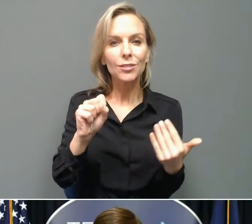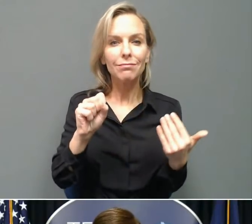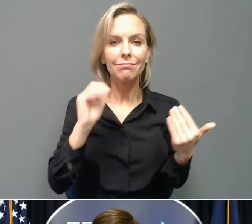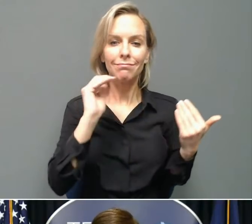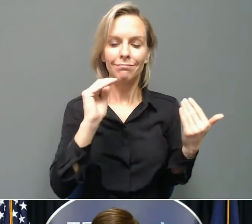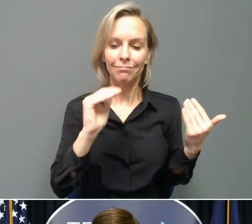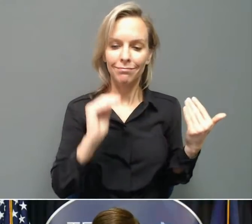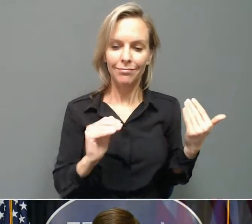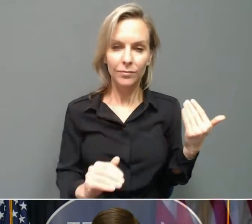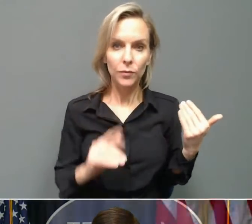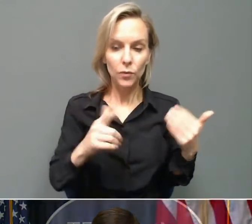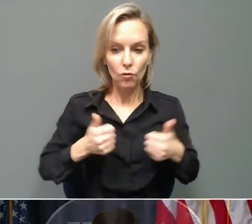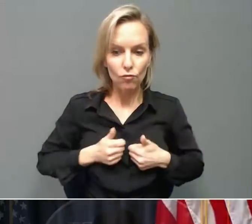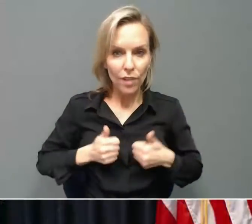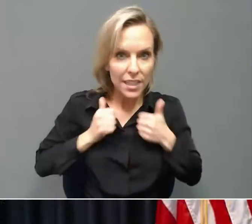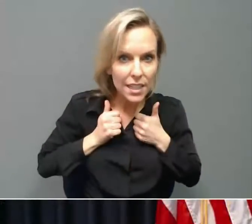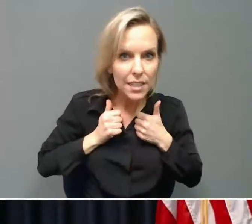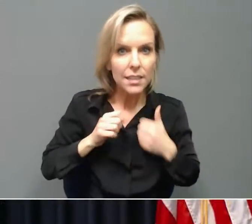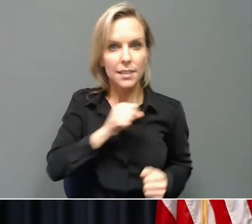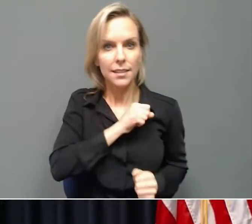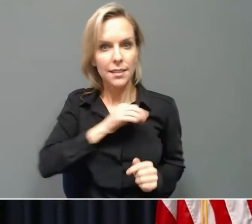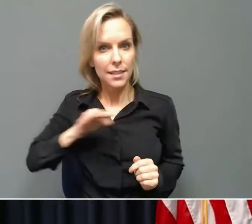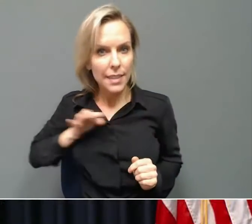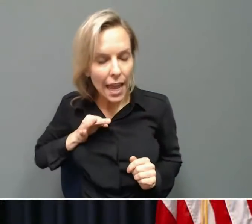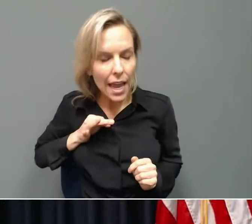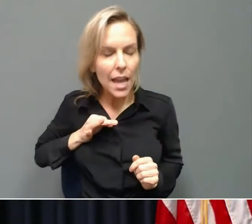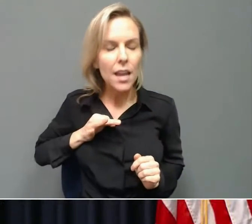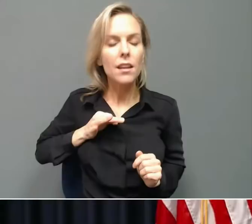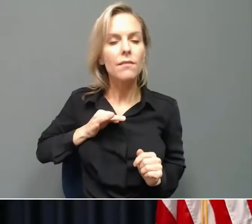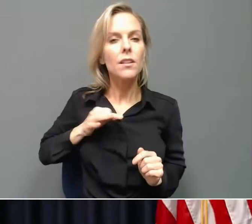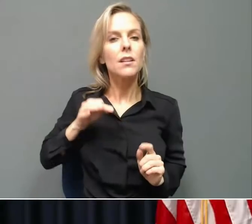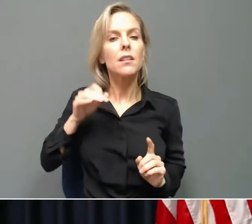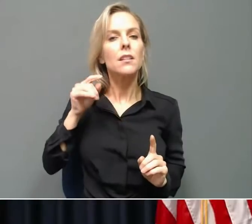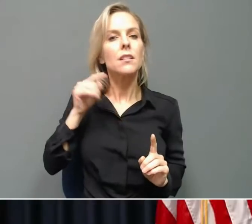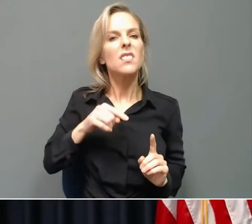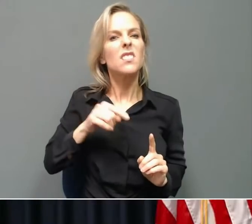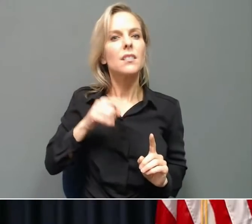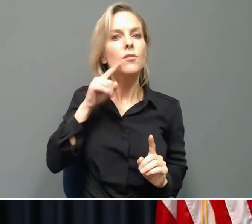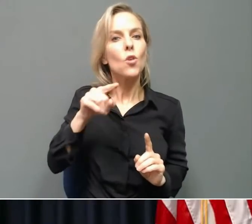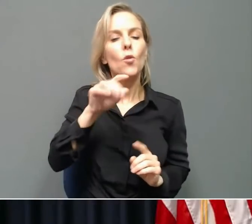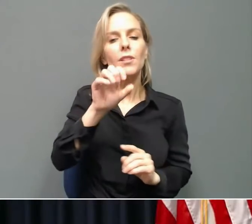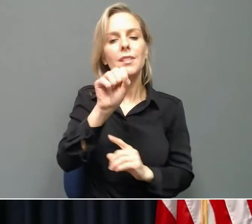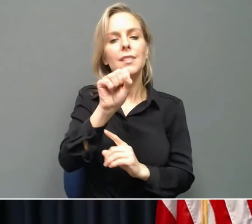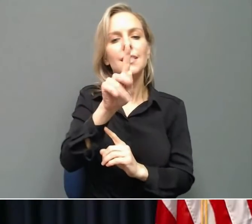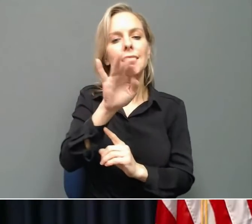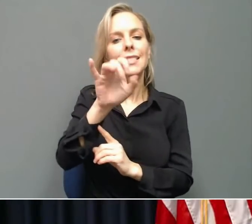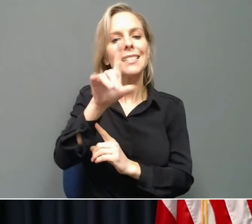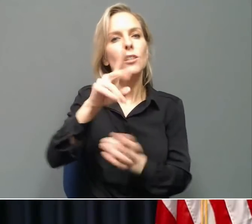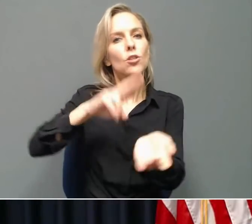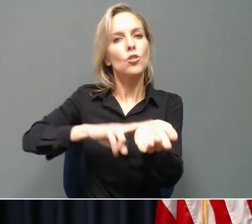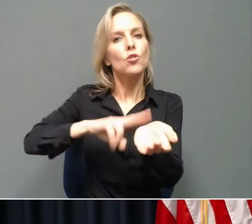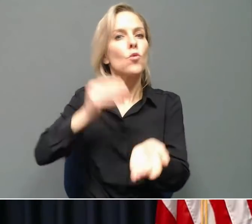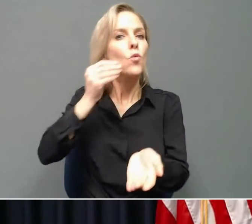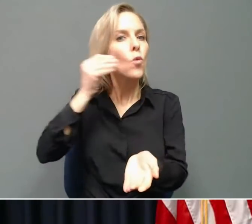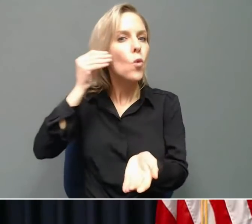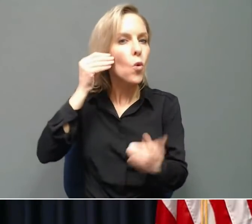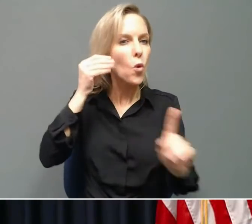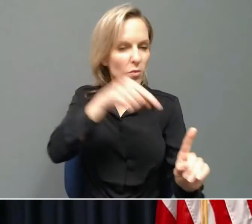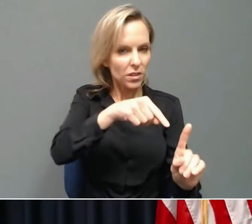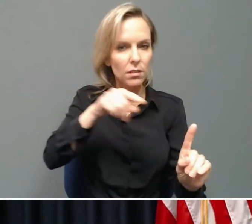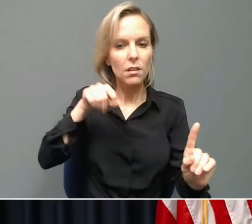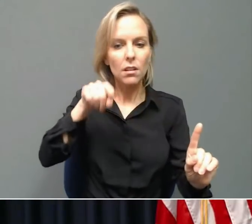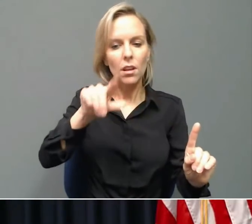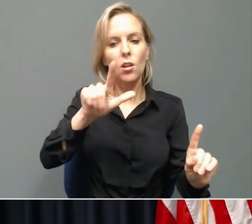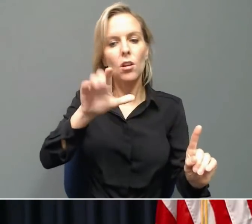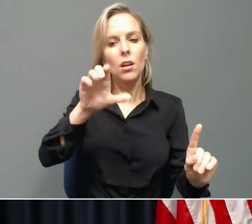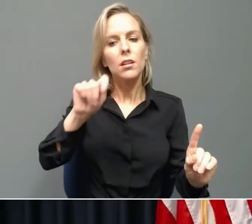residents, staff, and those who visit Kentucky's skilled nursing homes and other long-term care facilities.